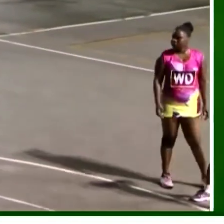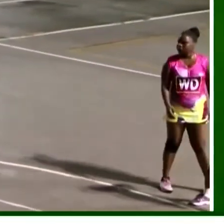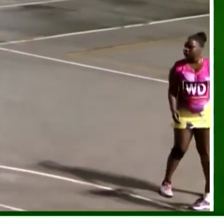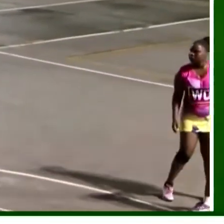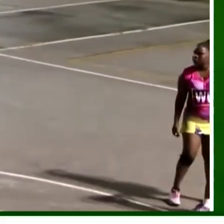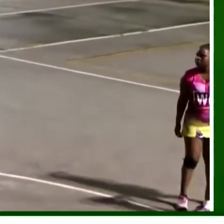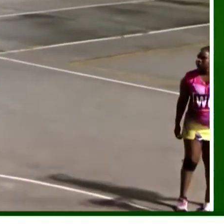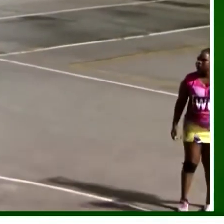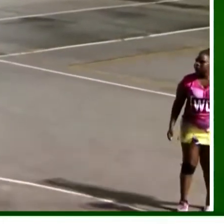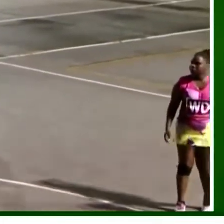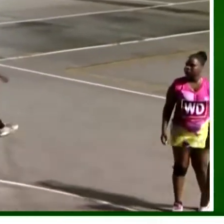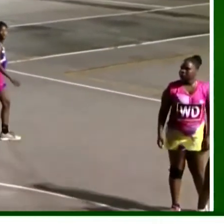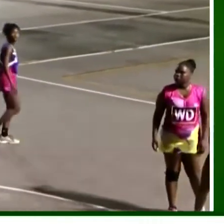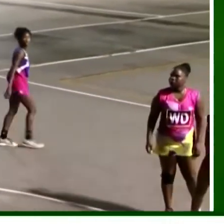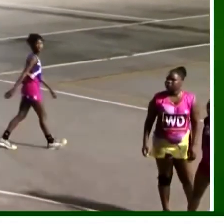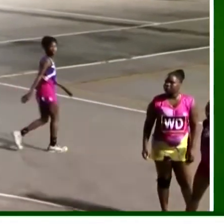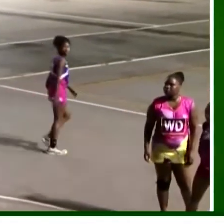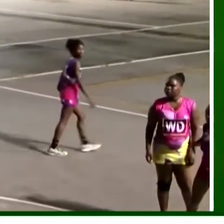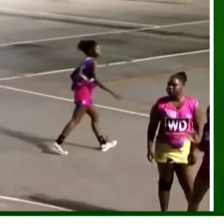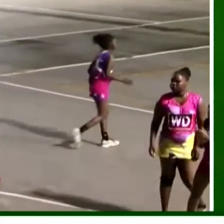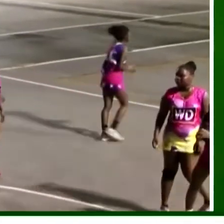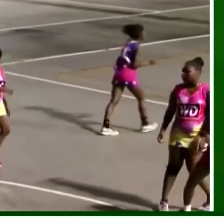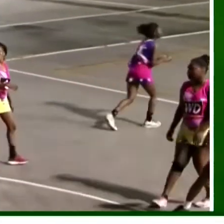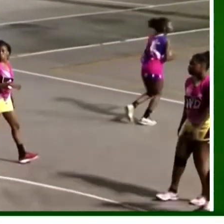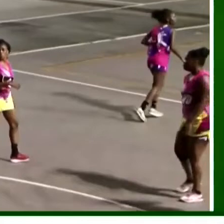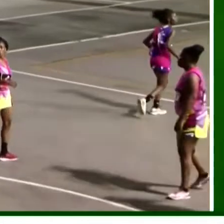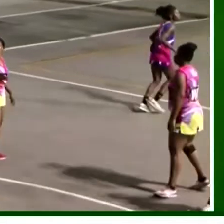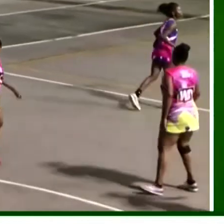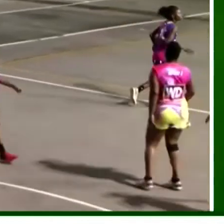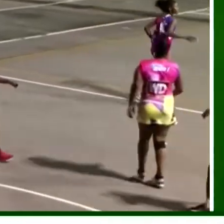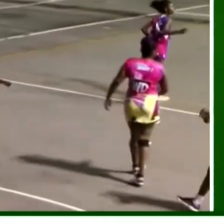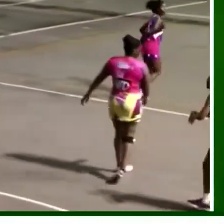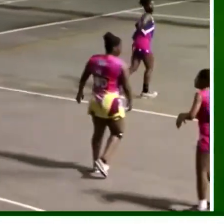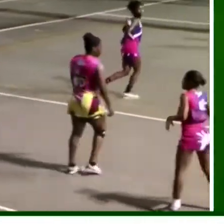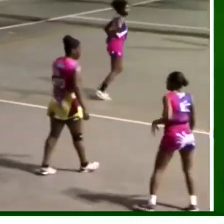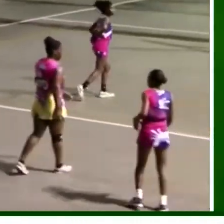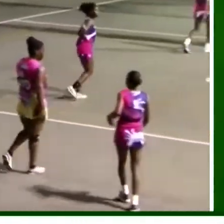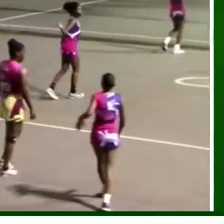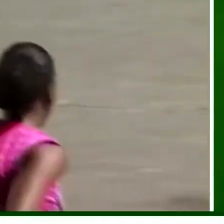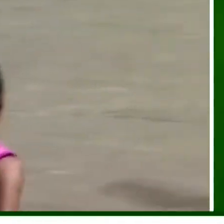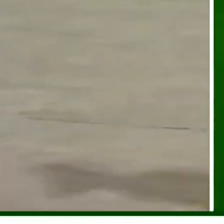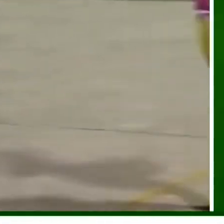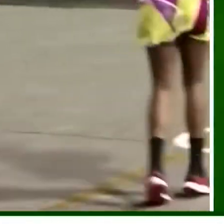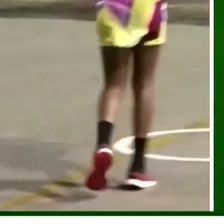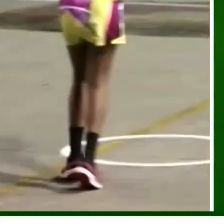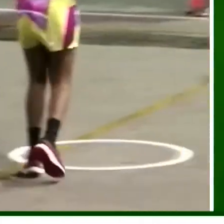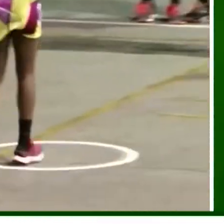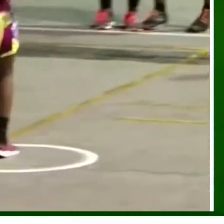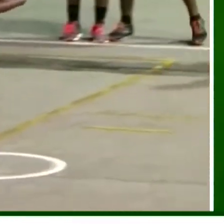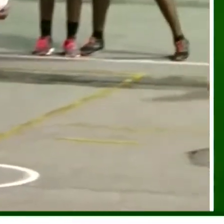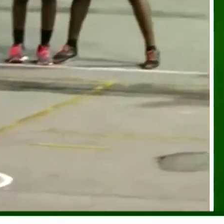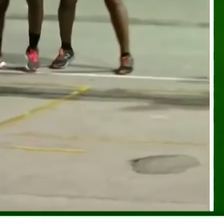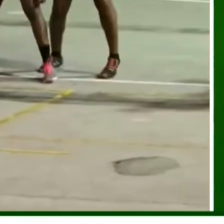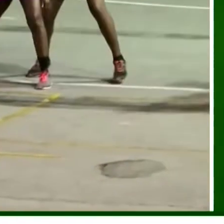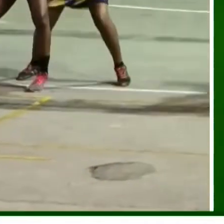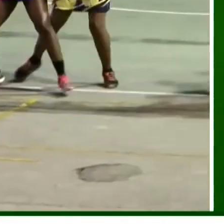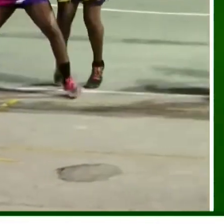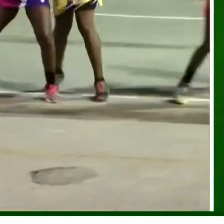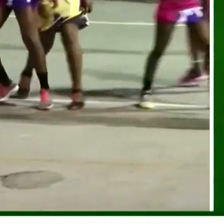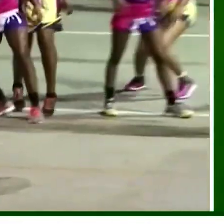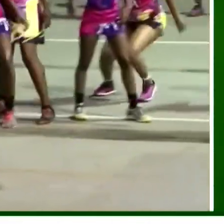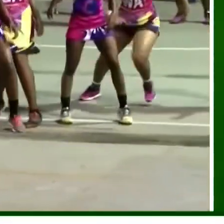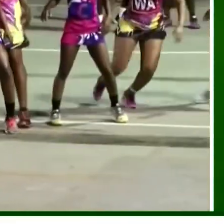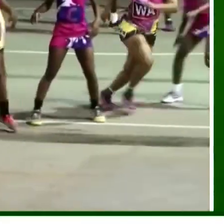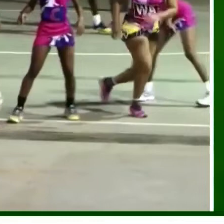other associations were doing phased return to play. Round-robin action starts tomorrow at 5:15 p.m. and continues on